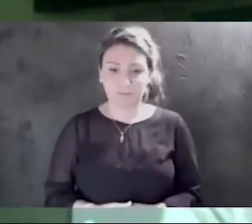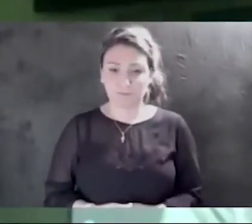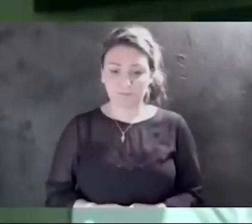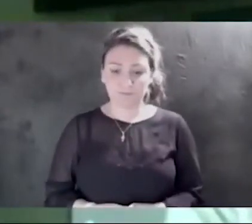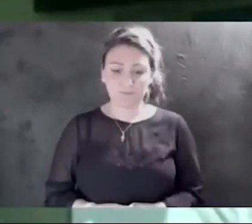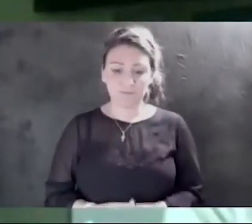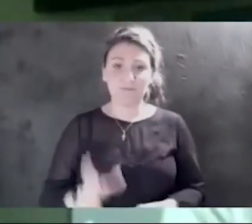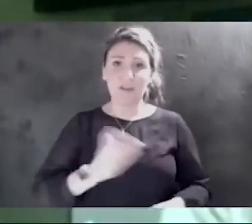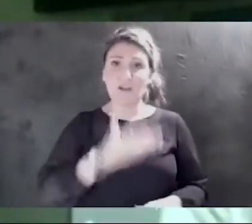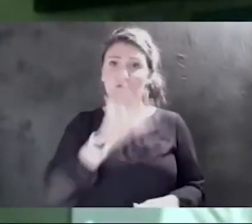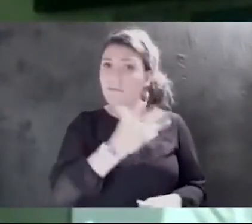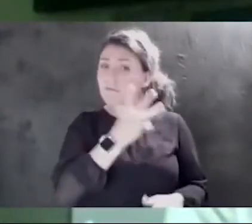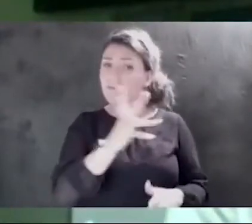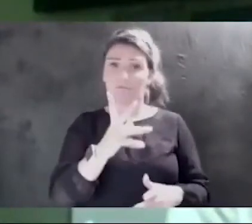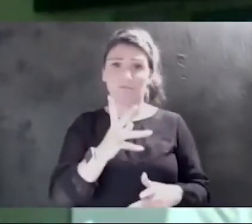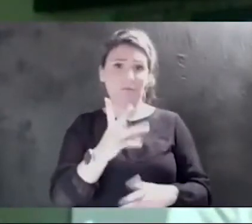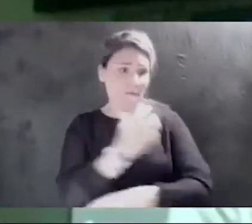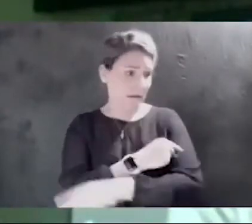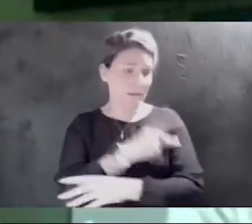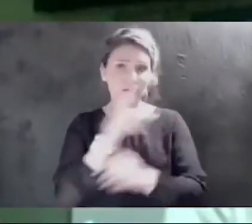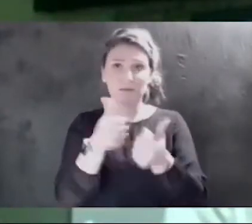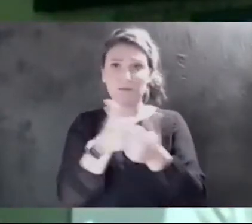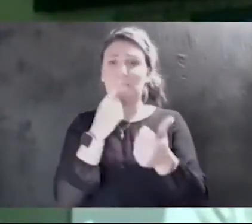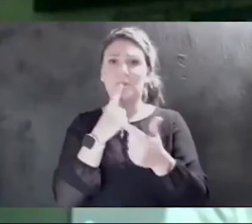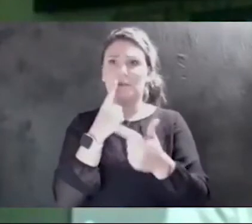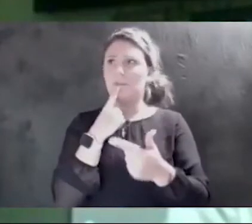hospitals have been challenged over the last decade.